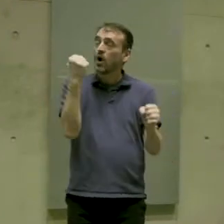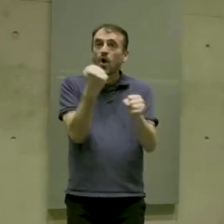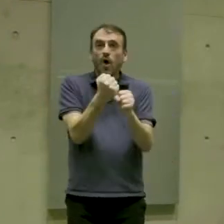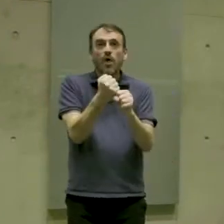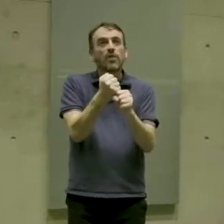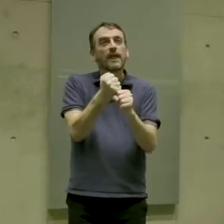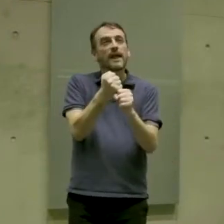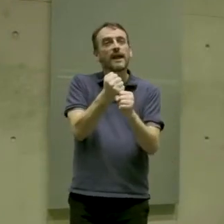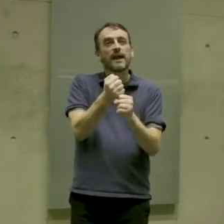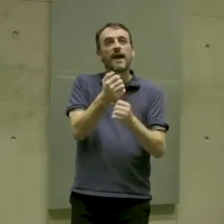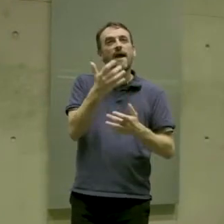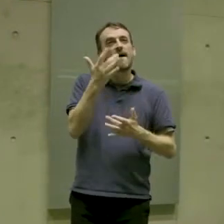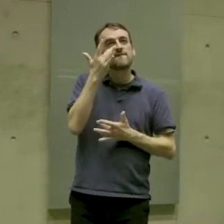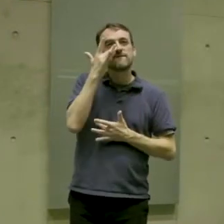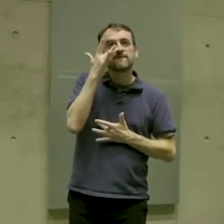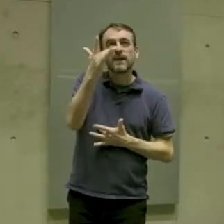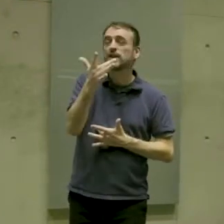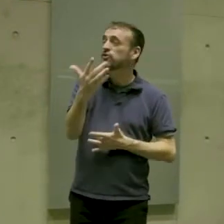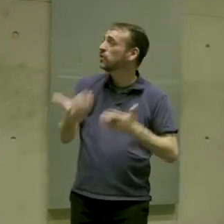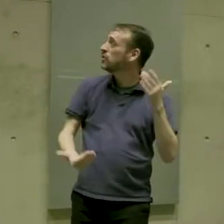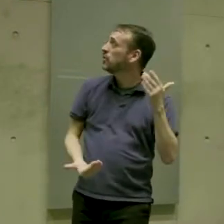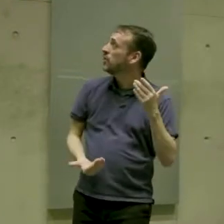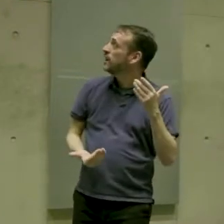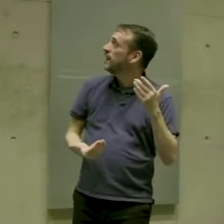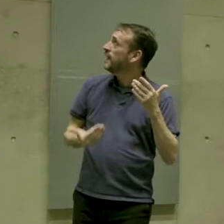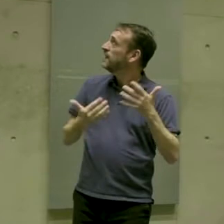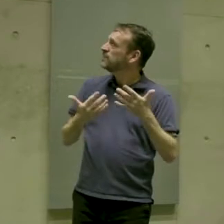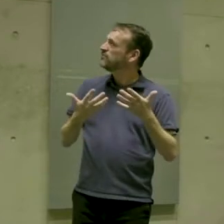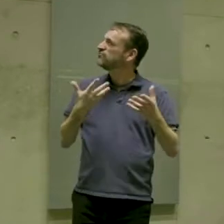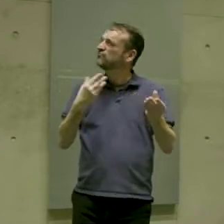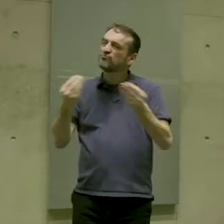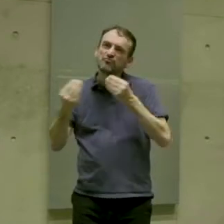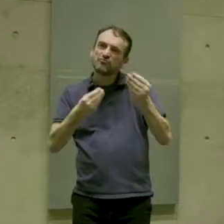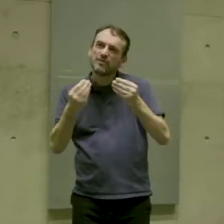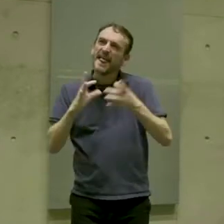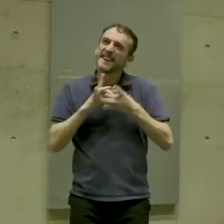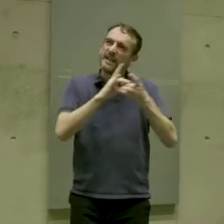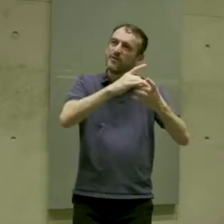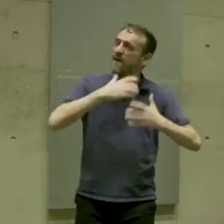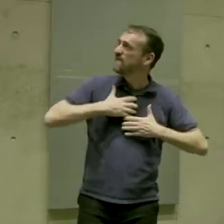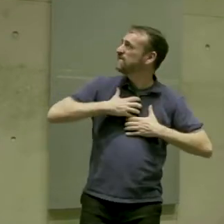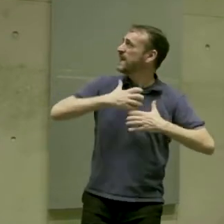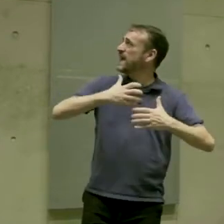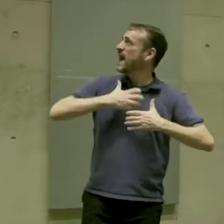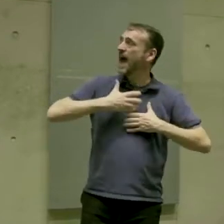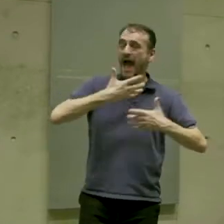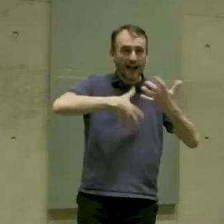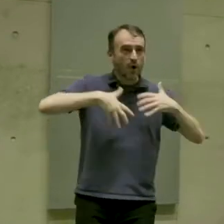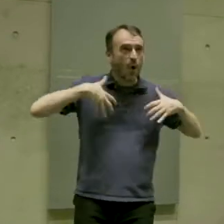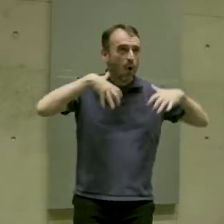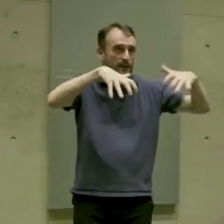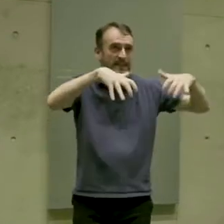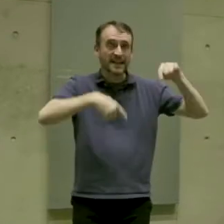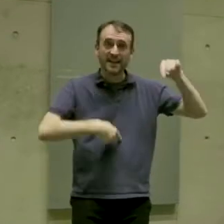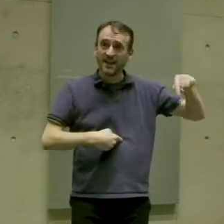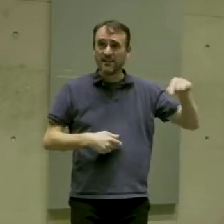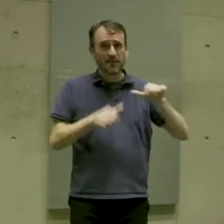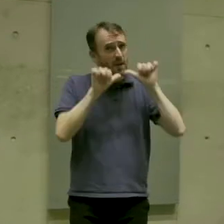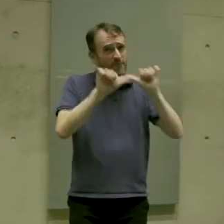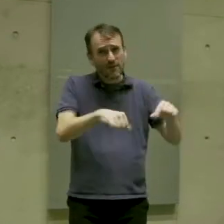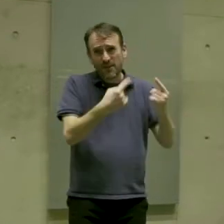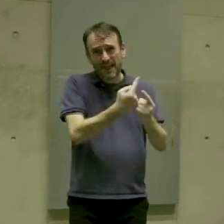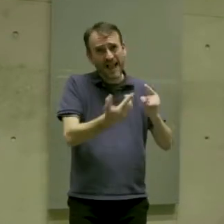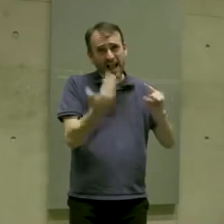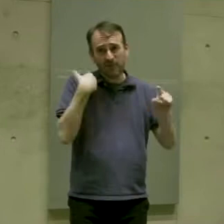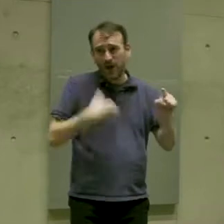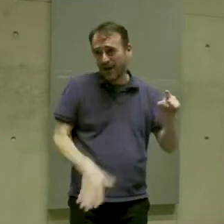fear and haunting. One of my favorite Wikipedia opening lines ever. I love it. So it says all that really needs to